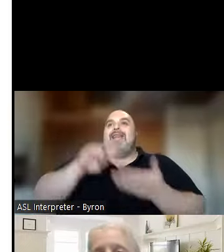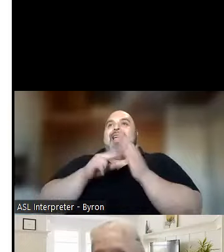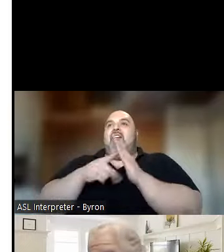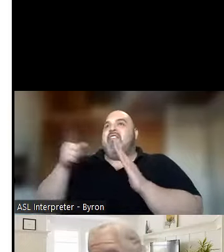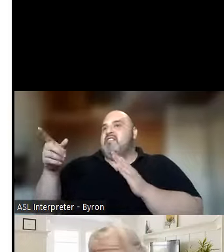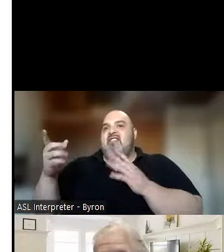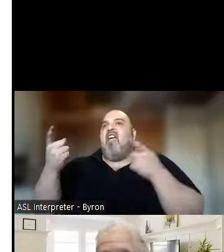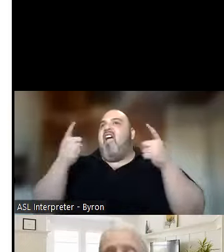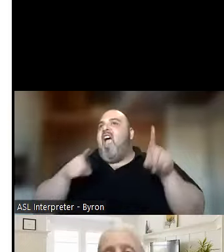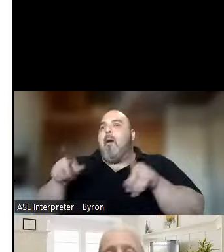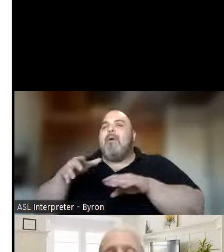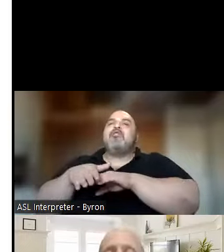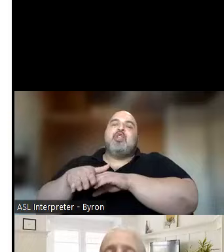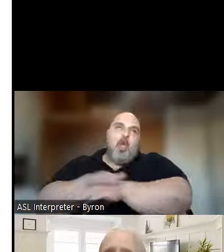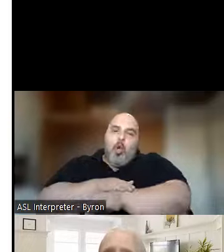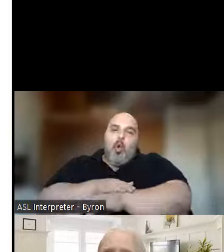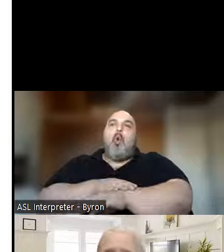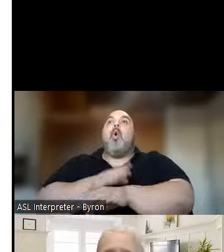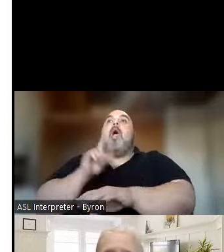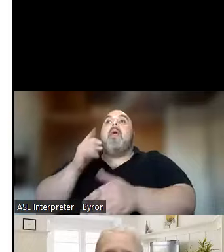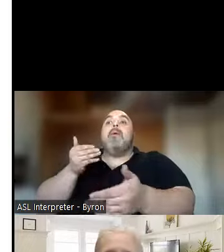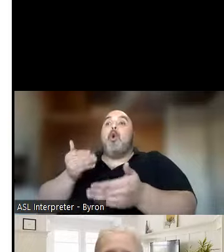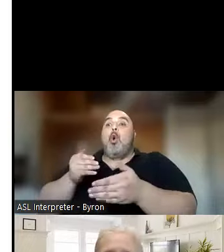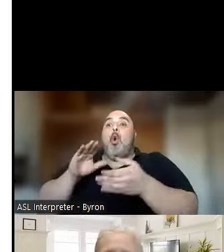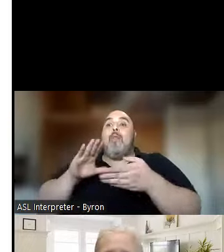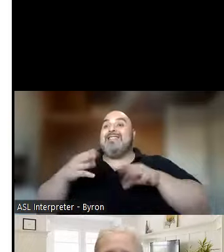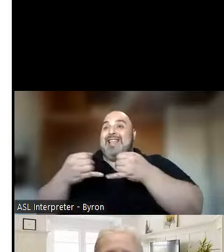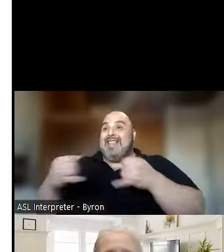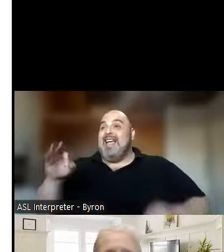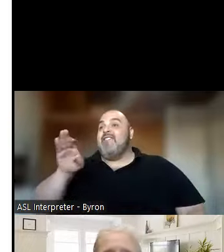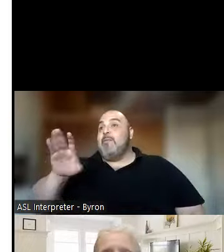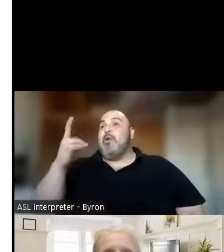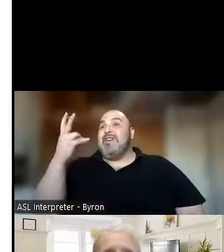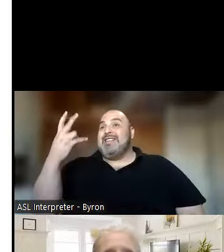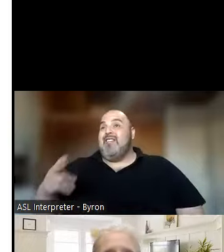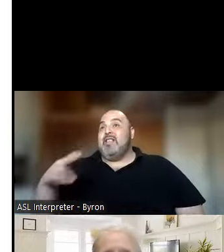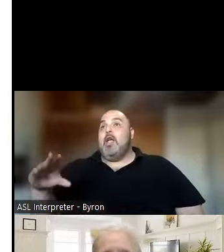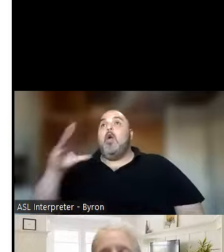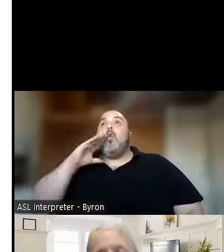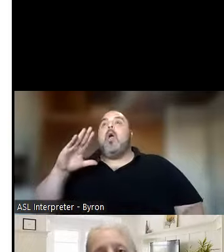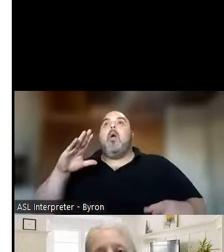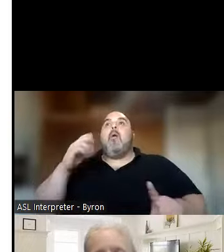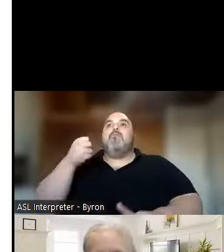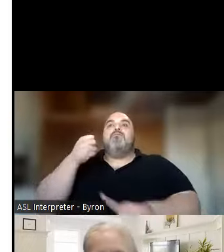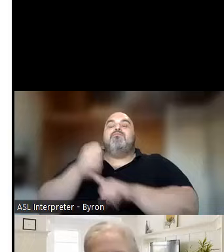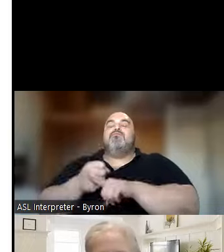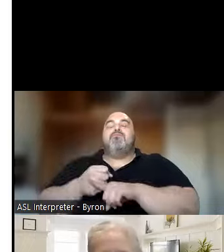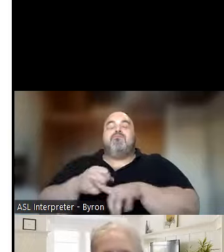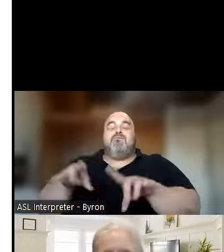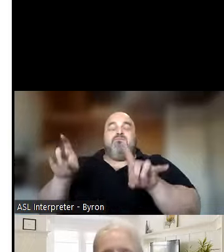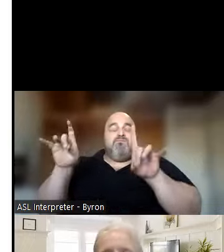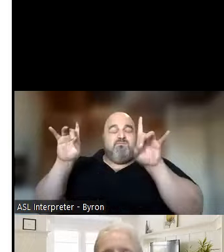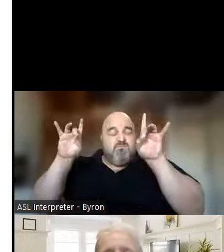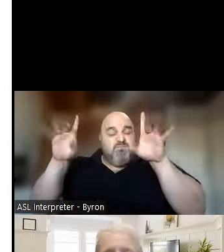typical, slow. And then as we approach the deadline, which is February 17th, it will become a tsunami of